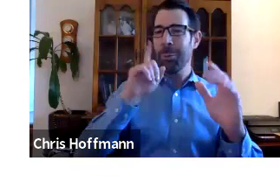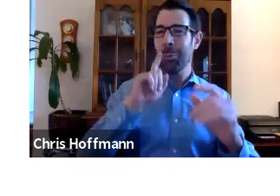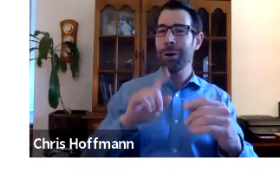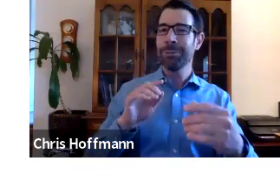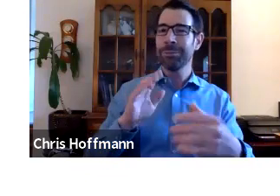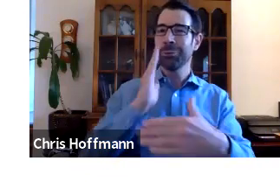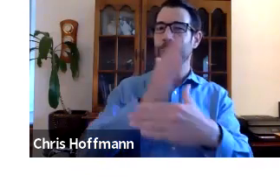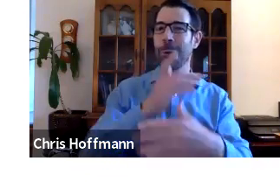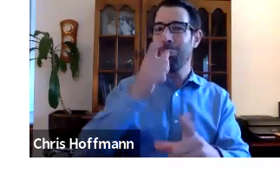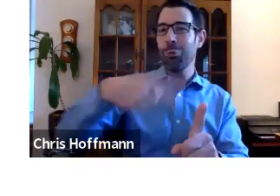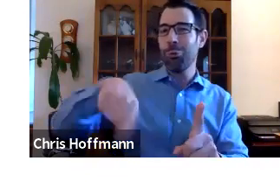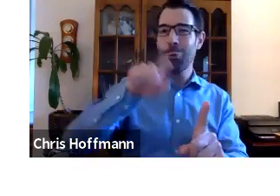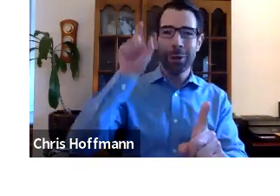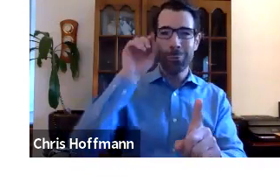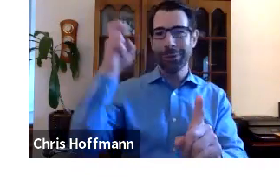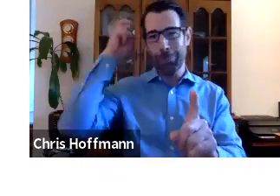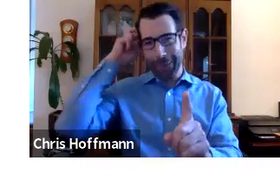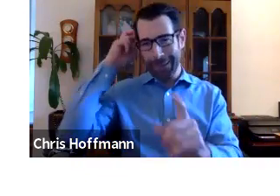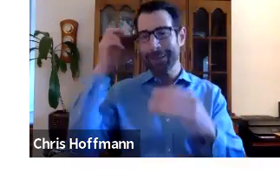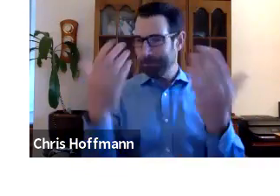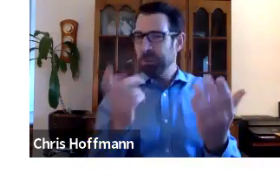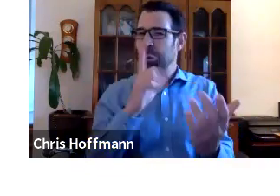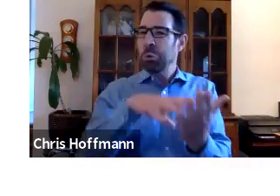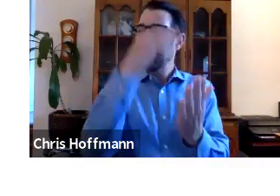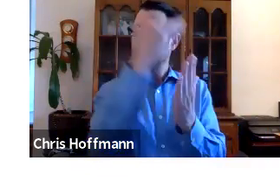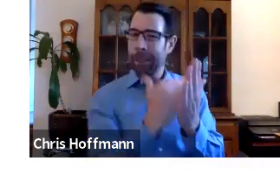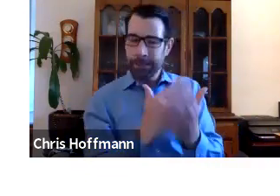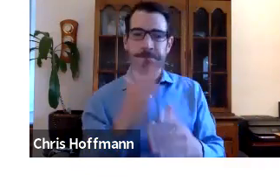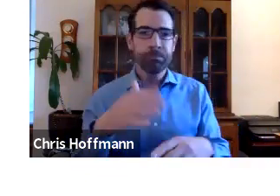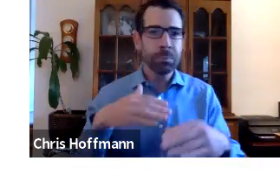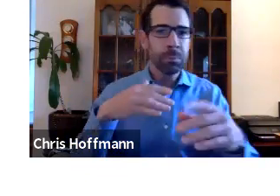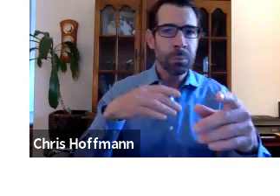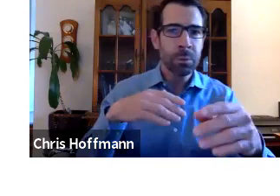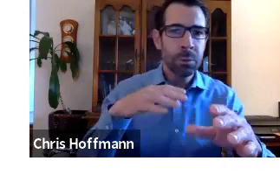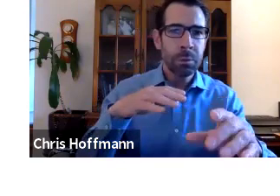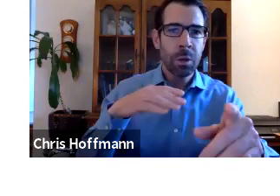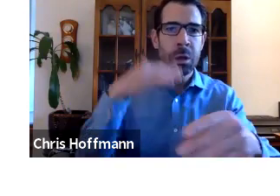it actually ended up causing reflections or sound